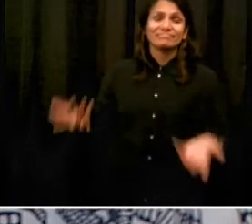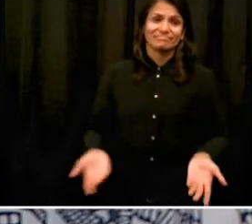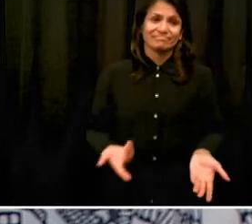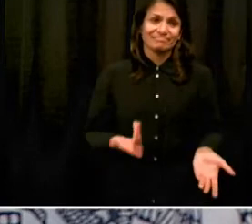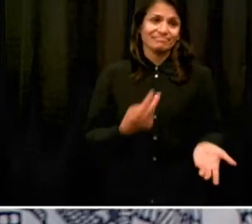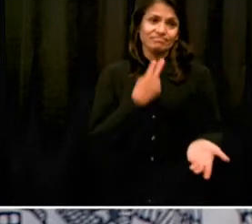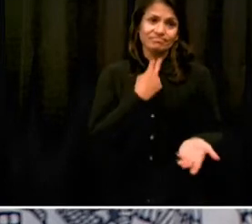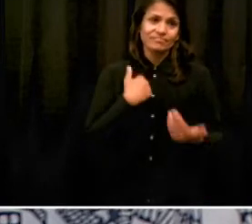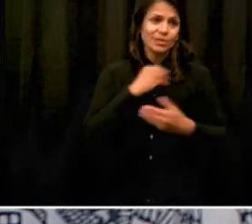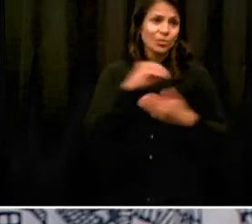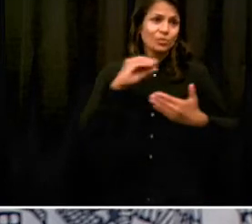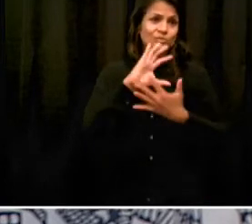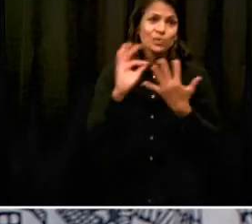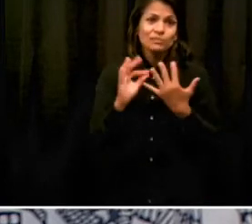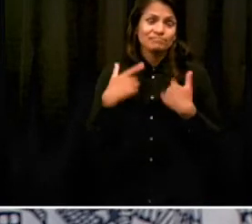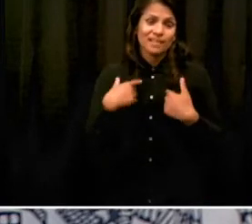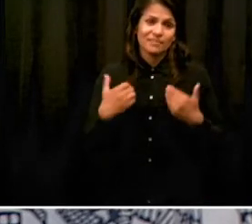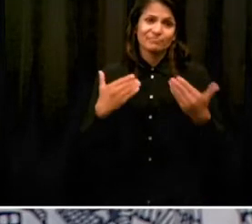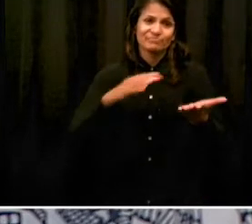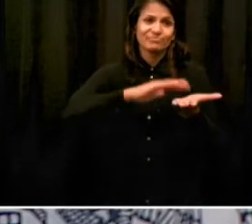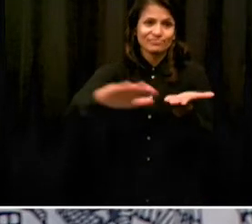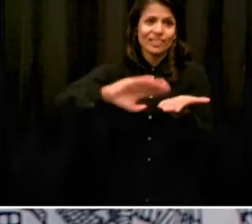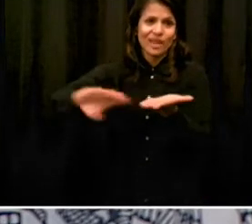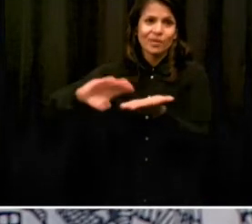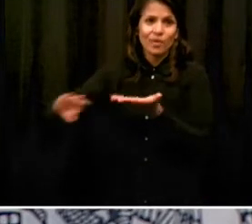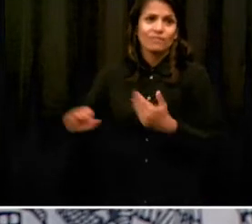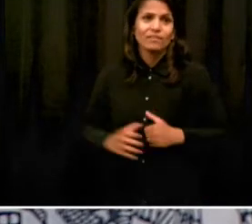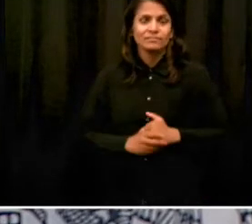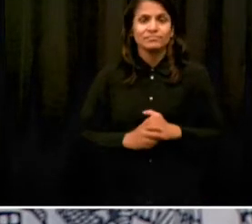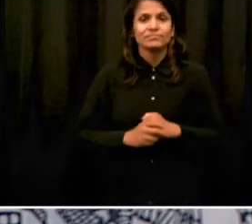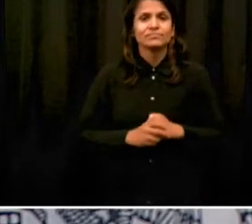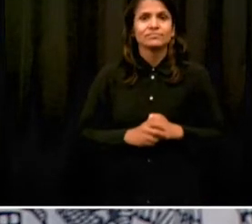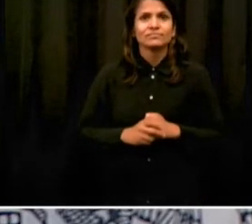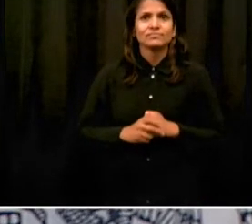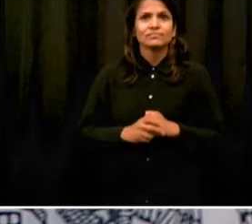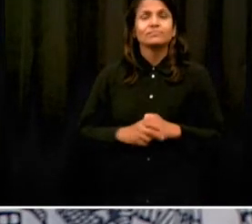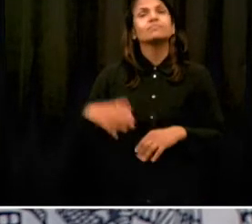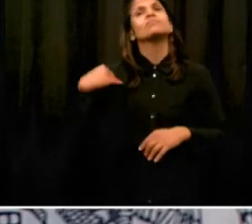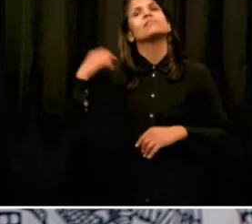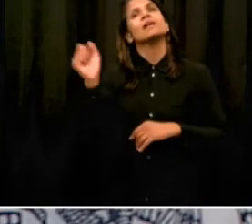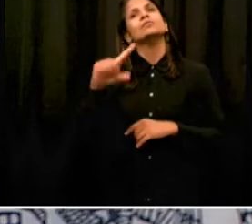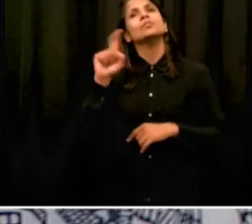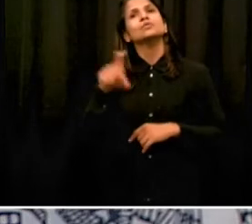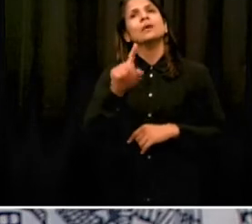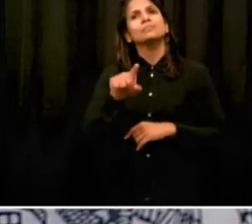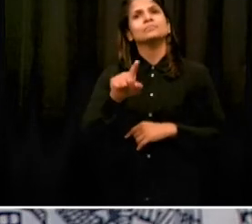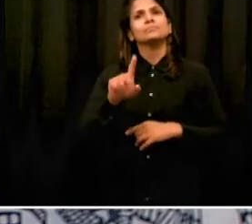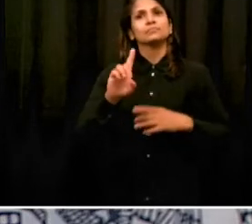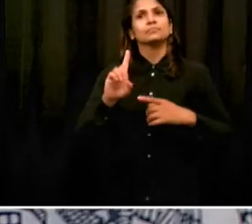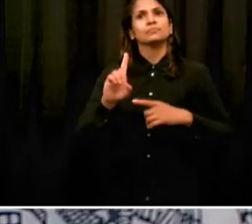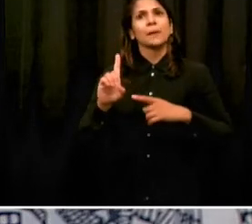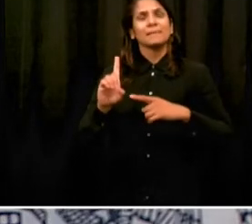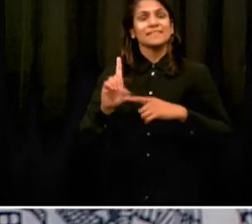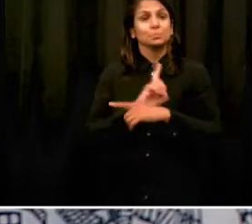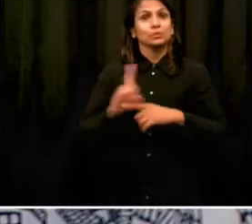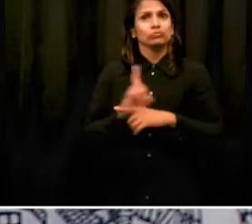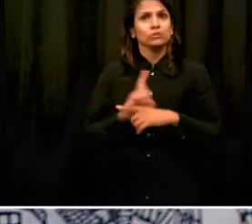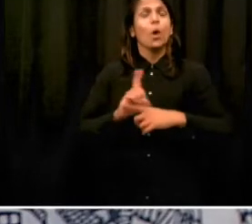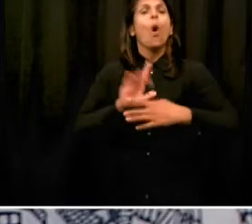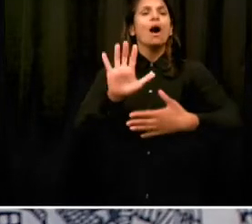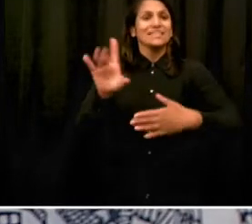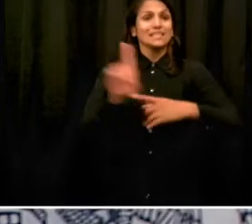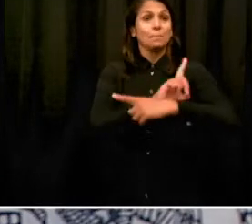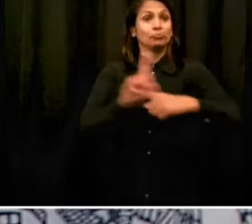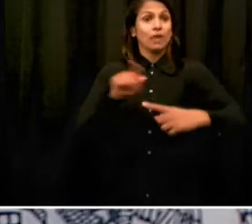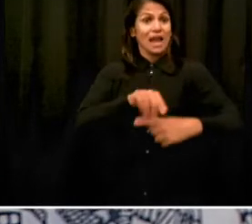matrix, interested in that term itself, are these tougher rules for cops, or are these? What